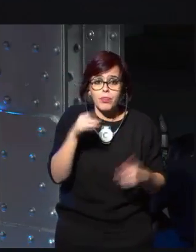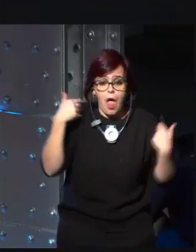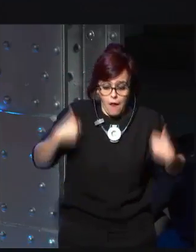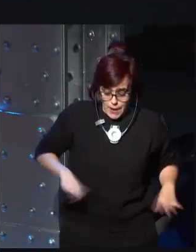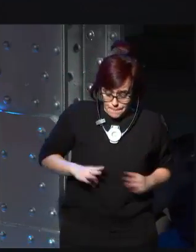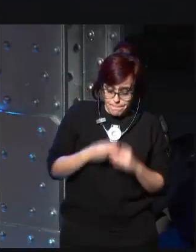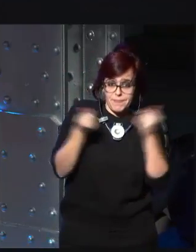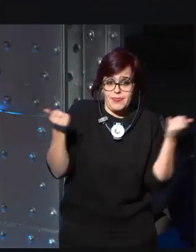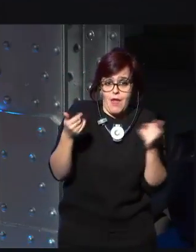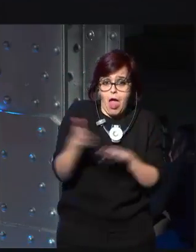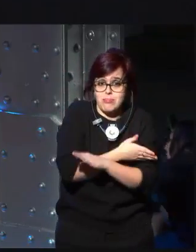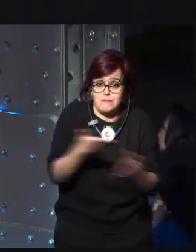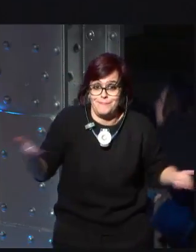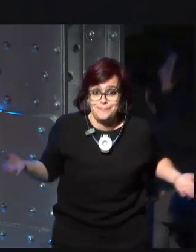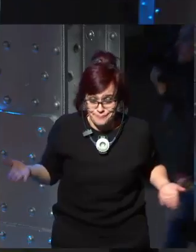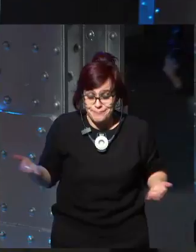disappear ourselves.